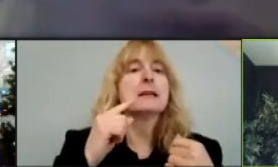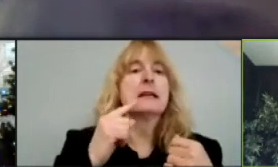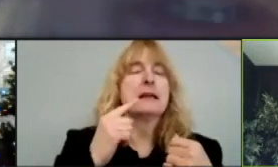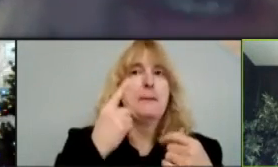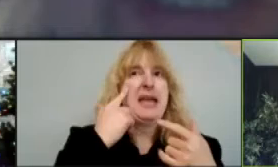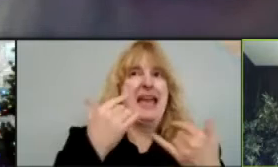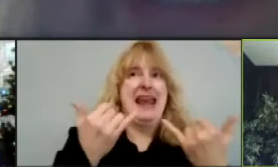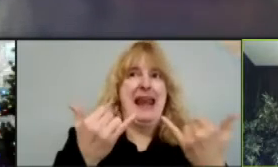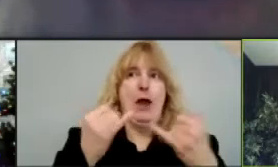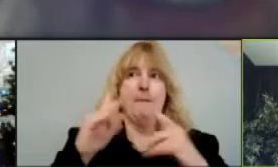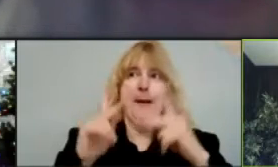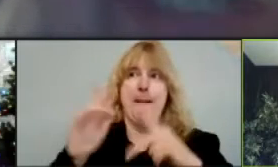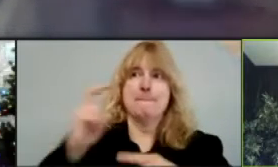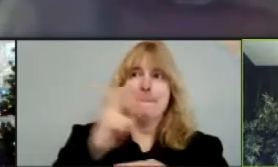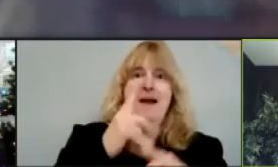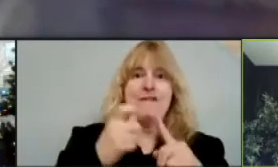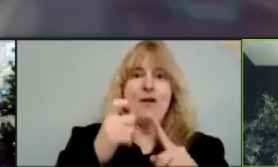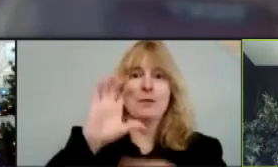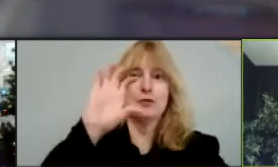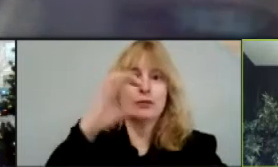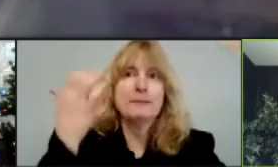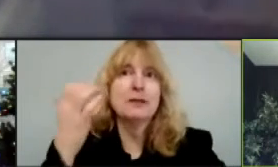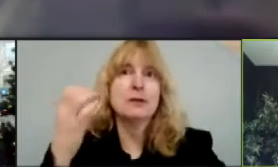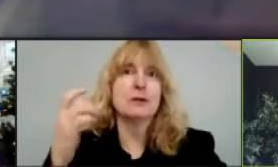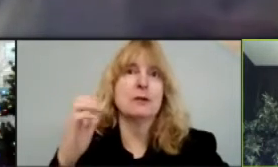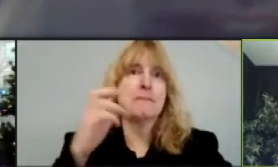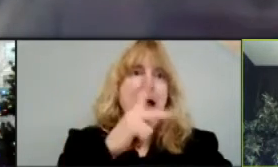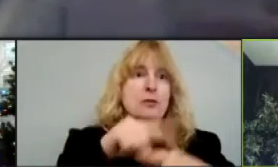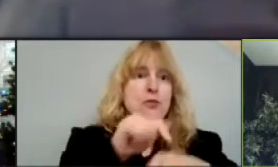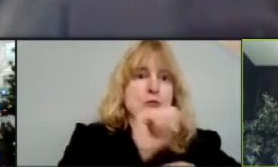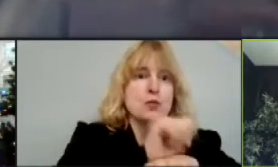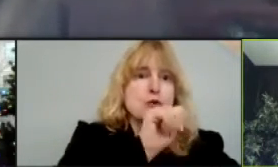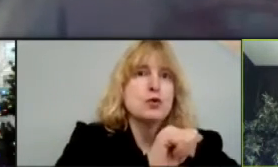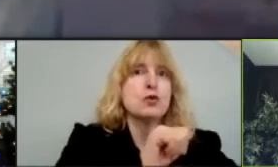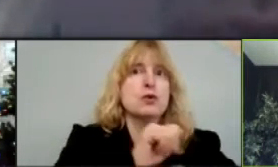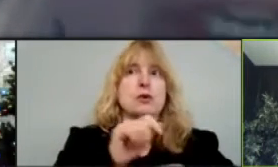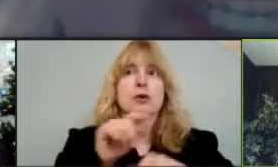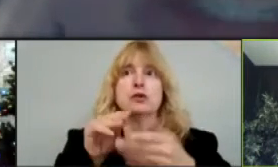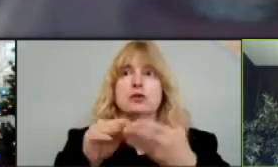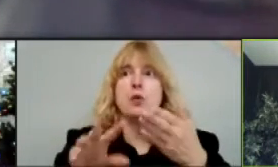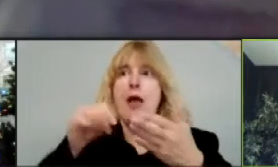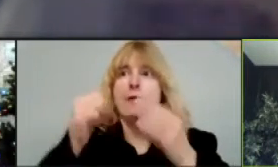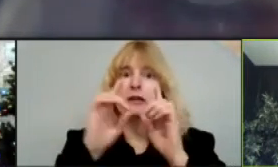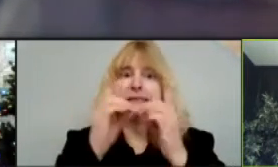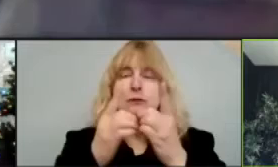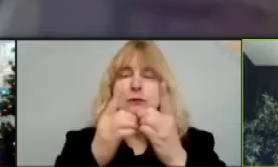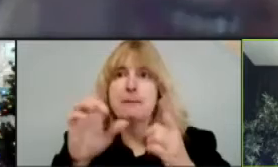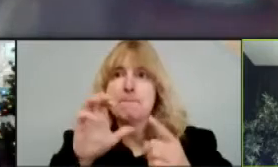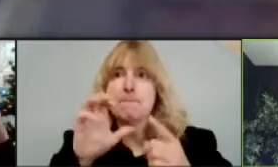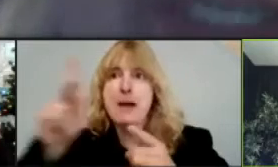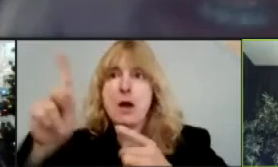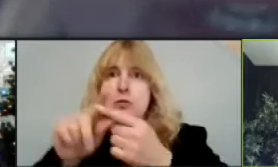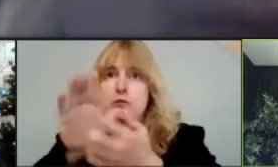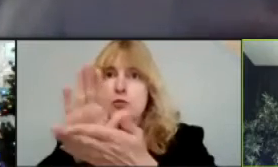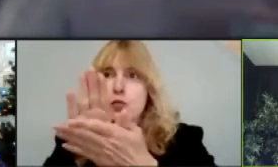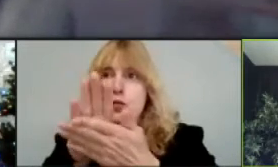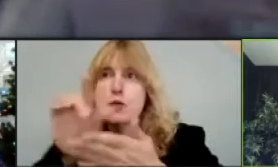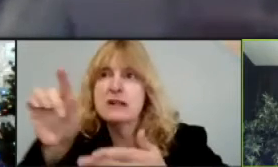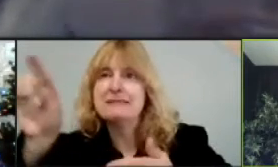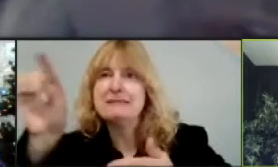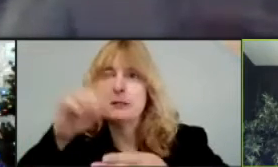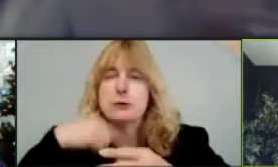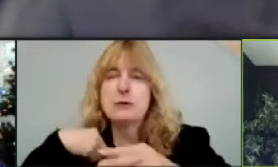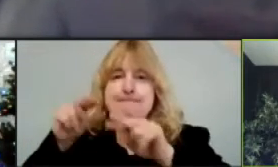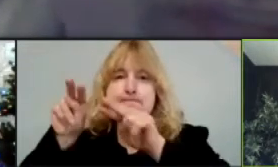to work, students in other districts going back to school. So we're going to continue to monitor the rates, but once